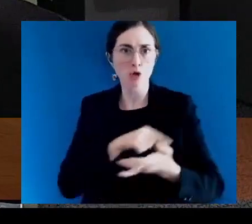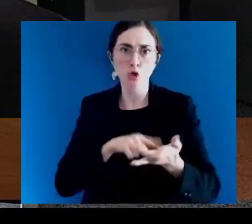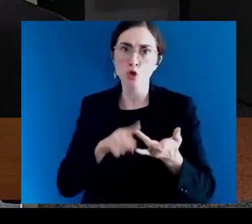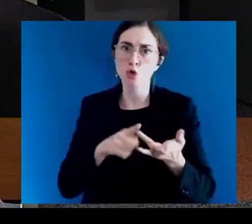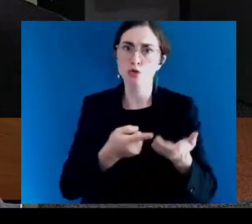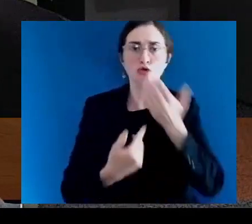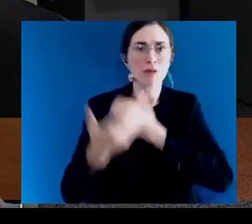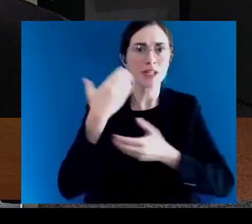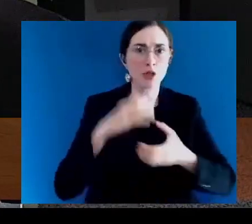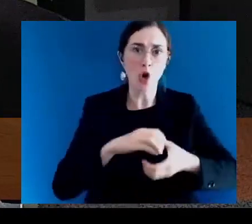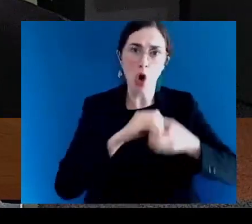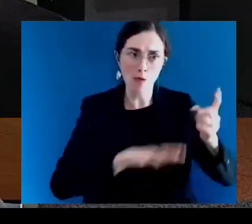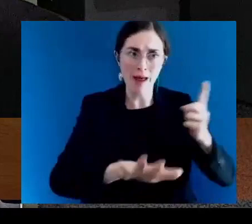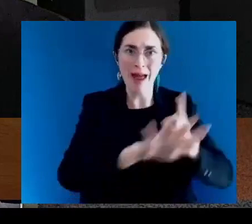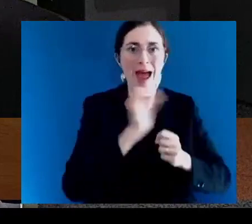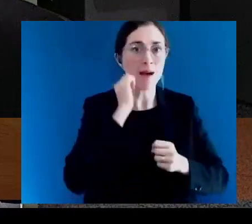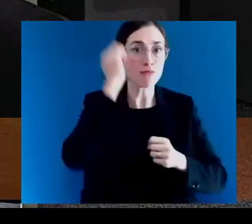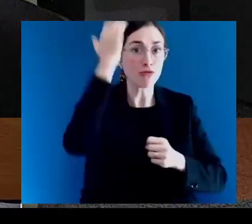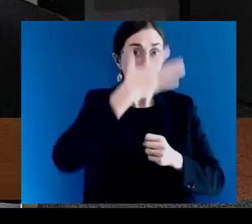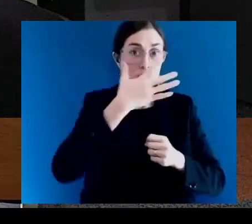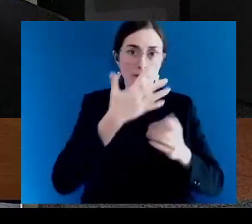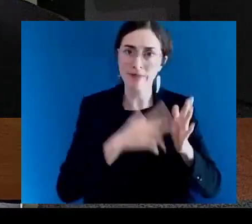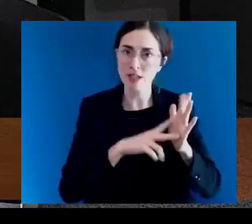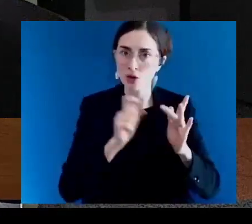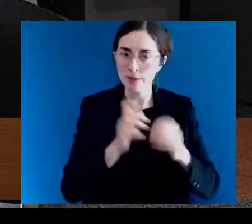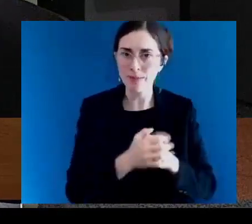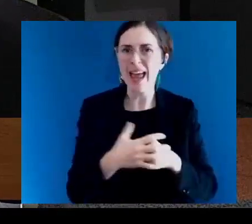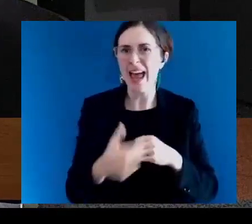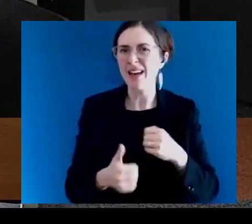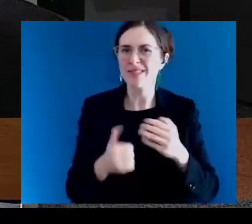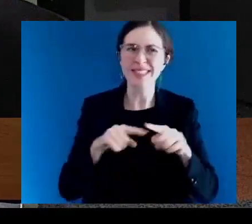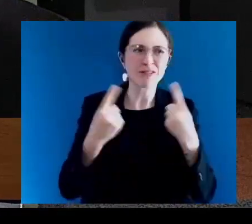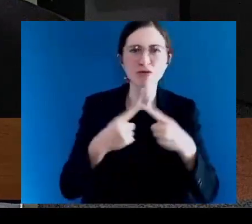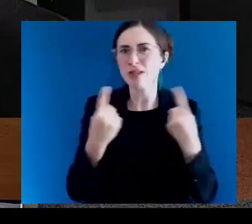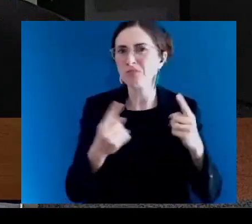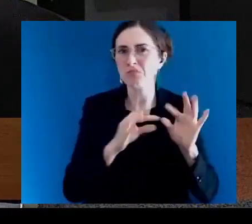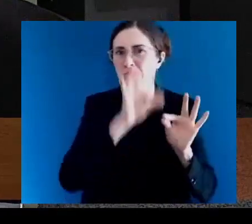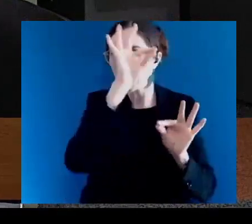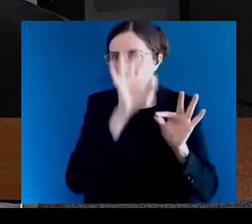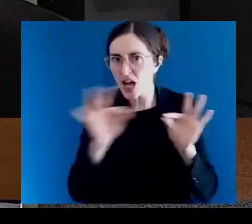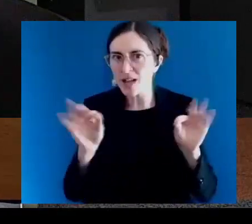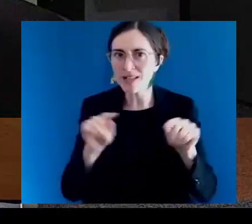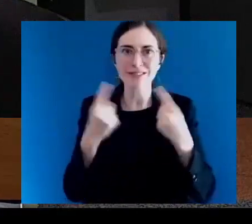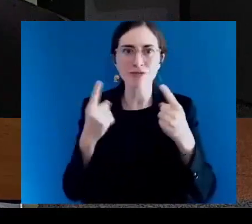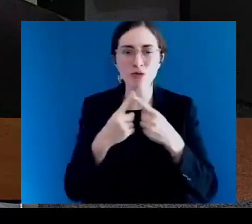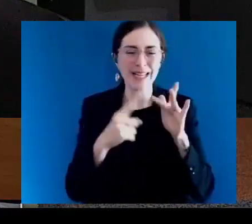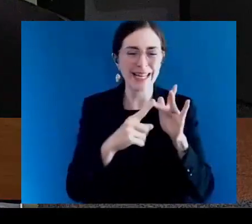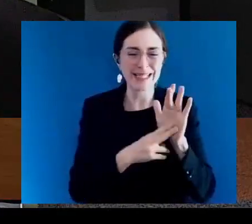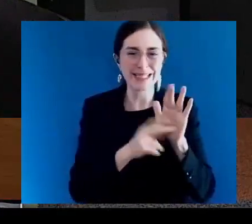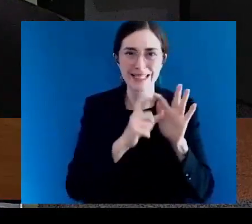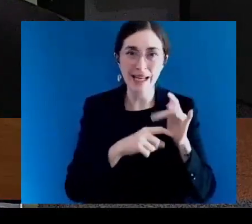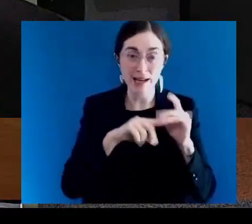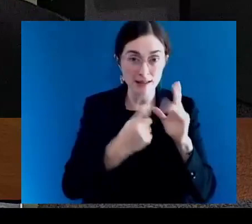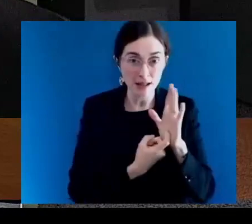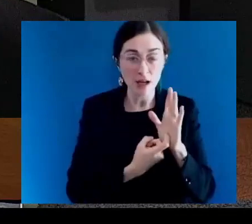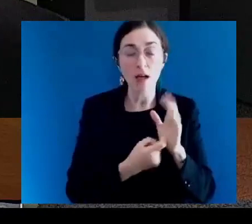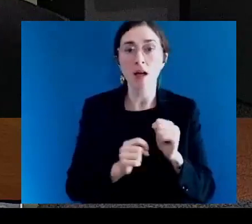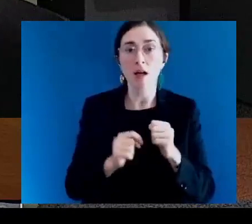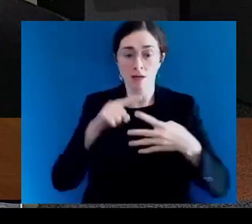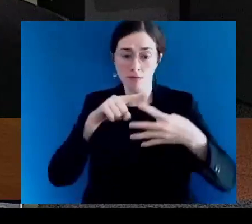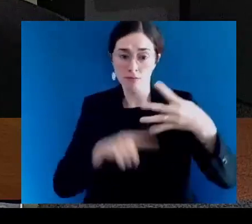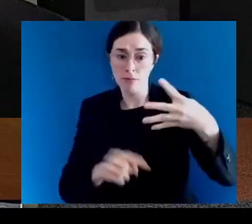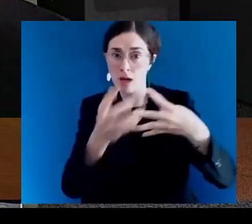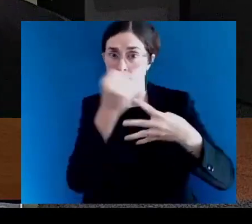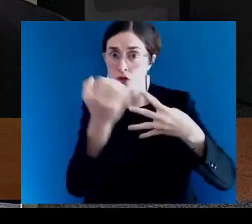Victorians. You've then got outcome indicators, outcome measures. will those four outcomes be achieved by